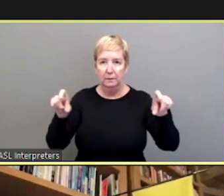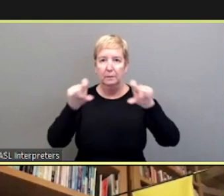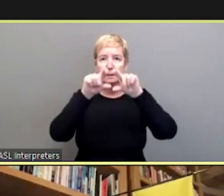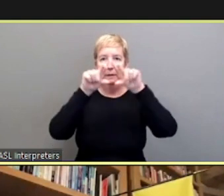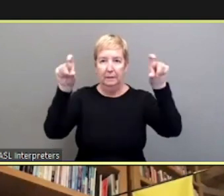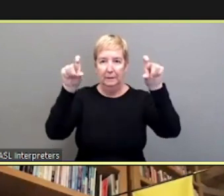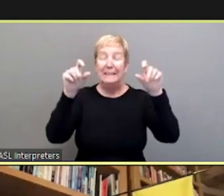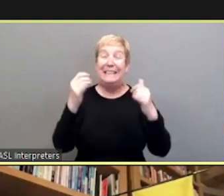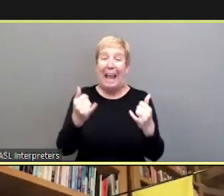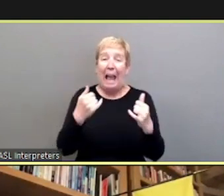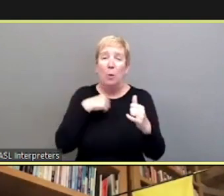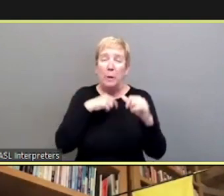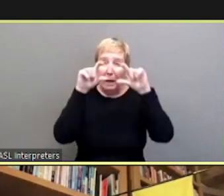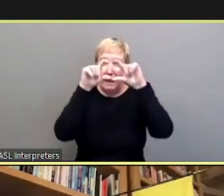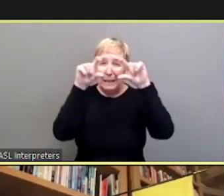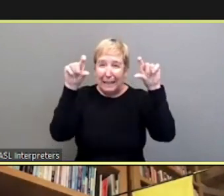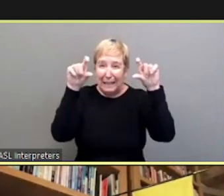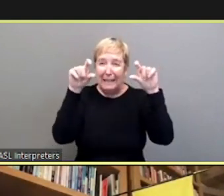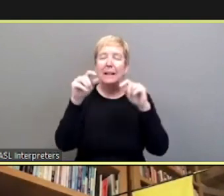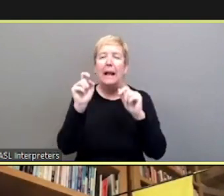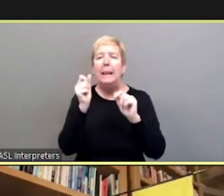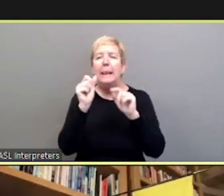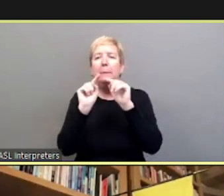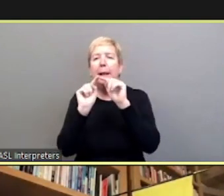in the crisis standards of care